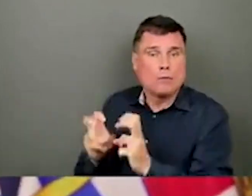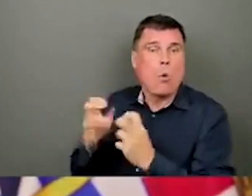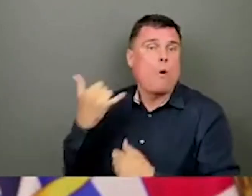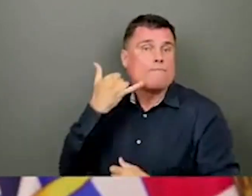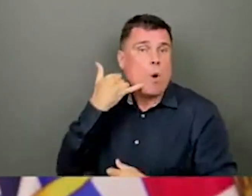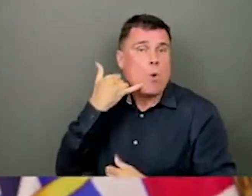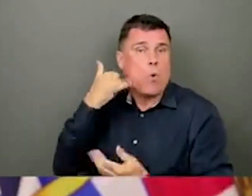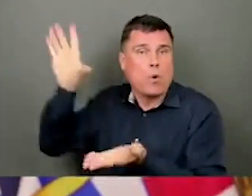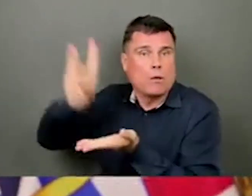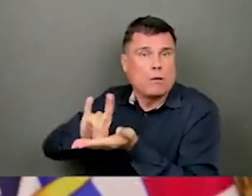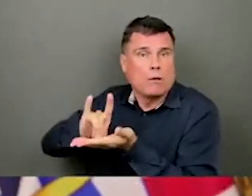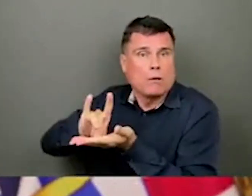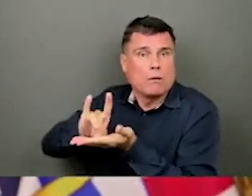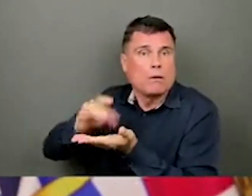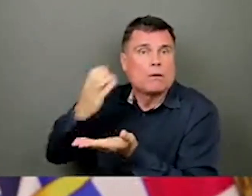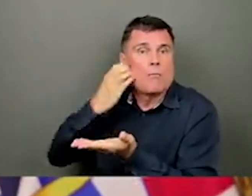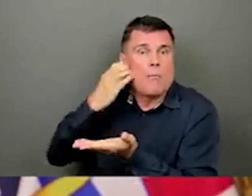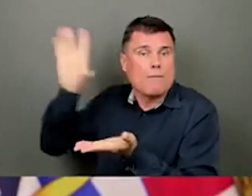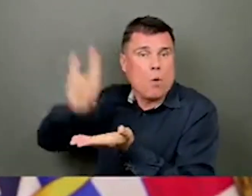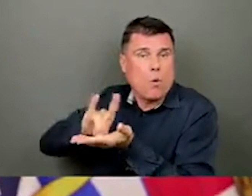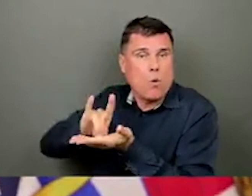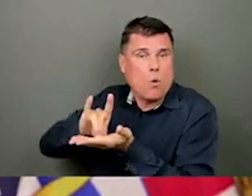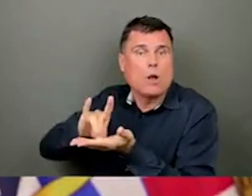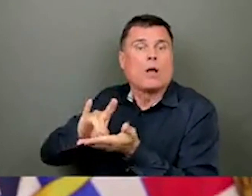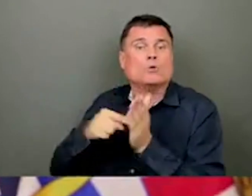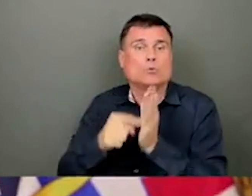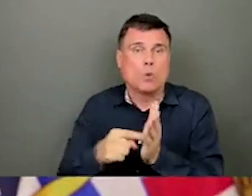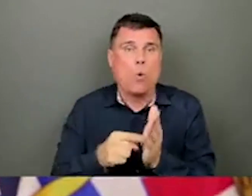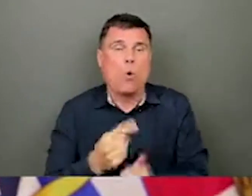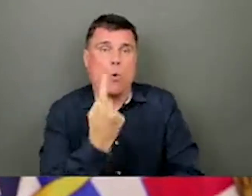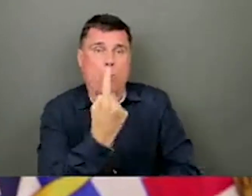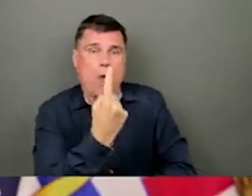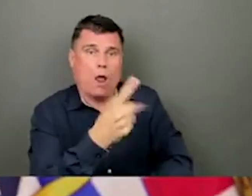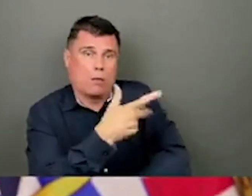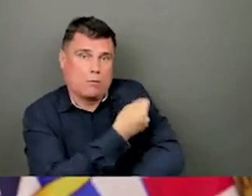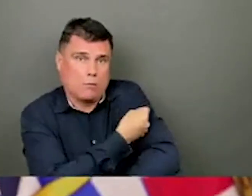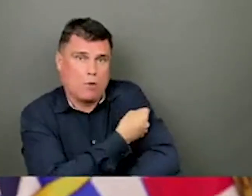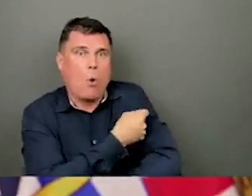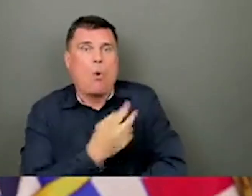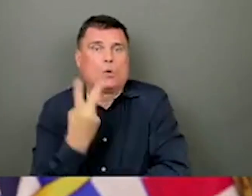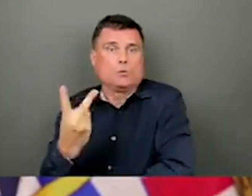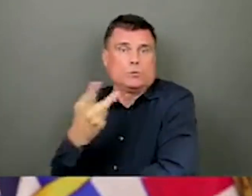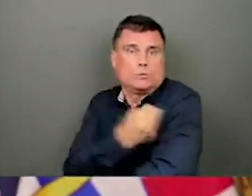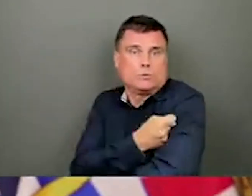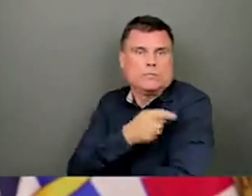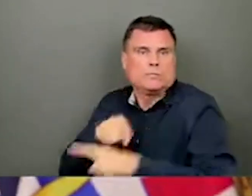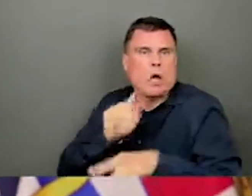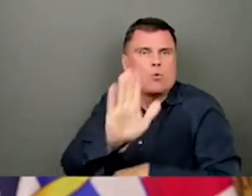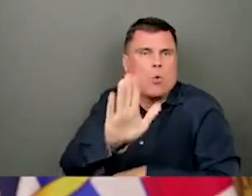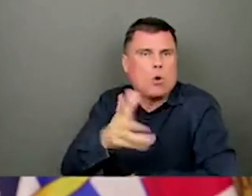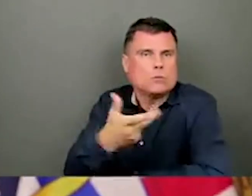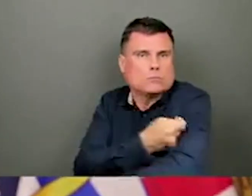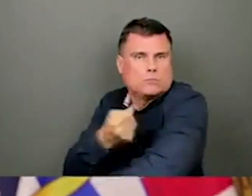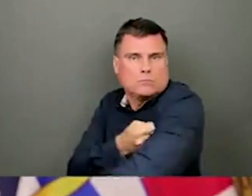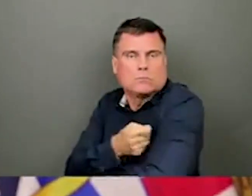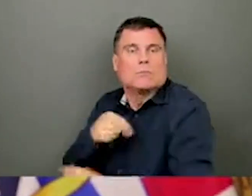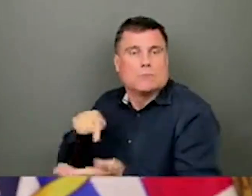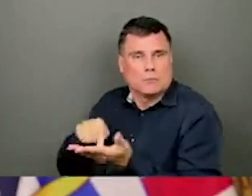that indicates whether you are partially vaccinated, fully vaccinated, or unvaccinated, and businesses will be able